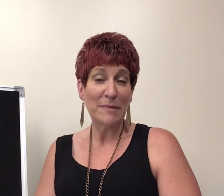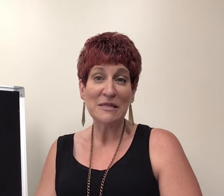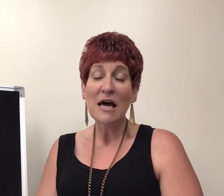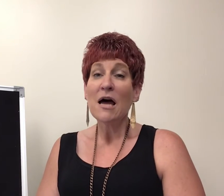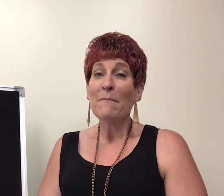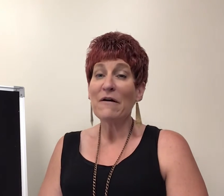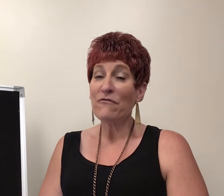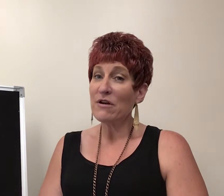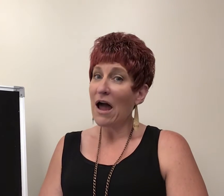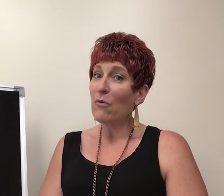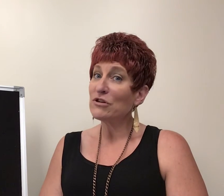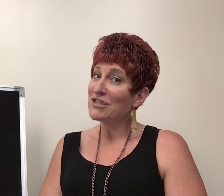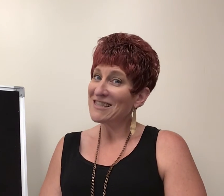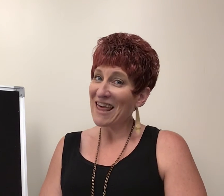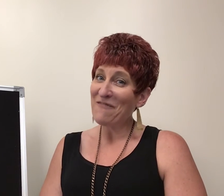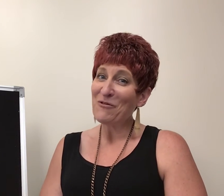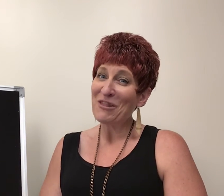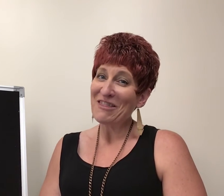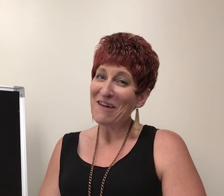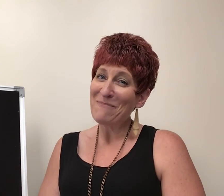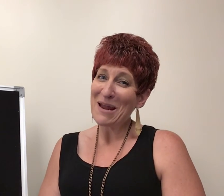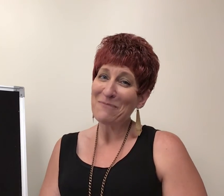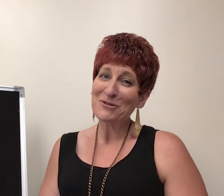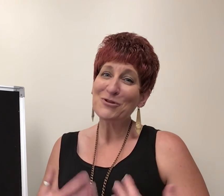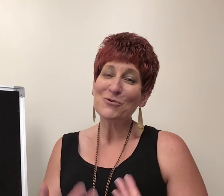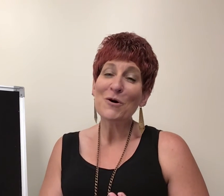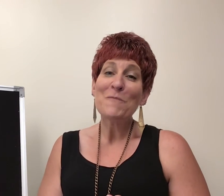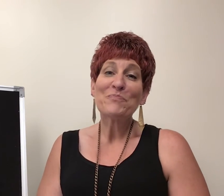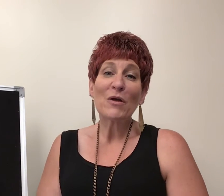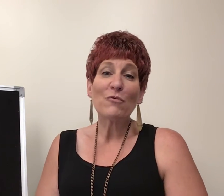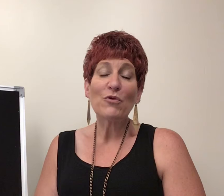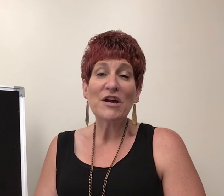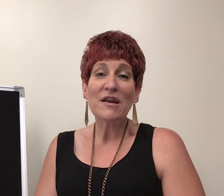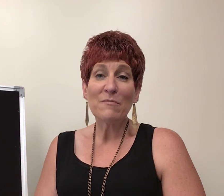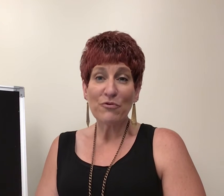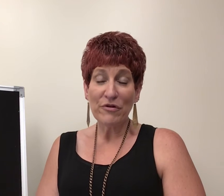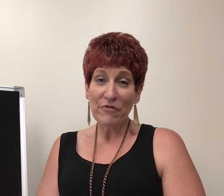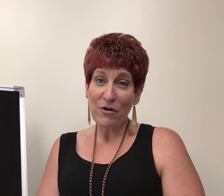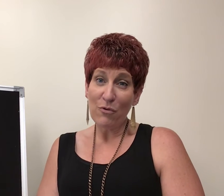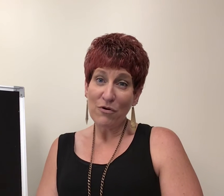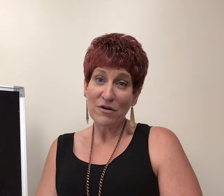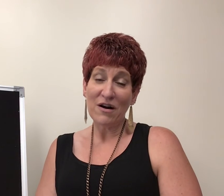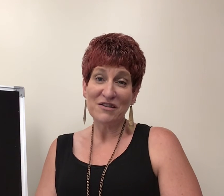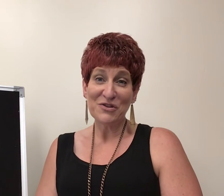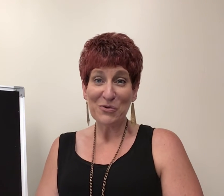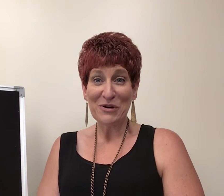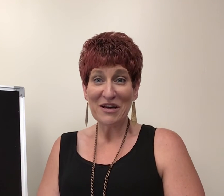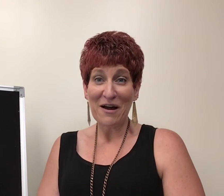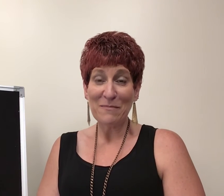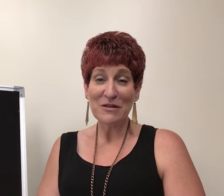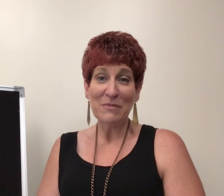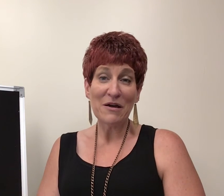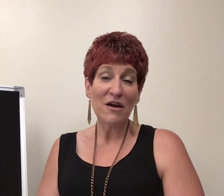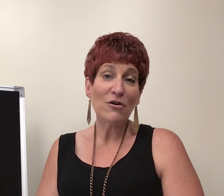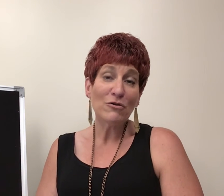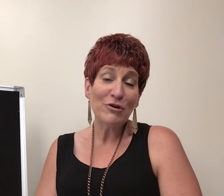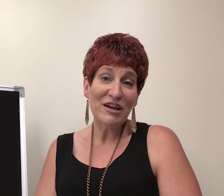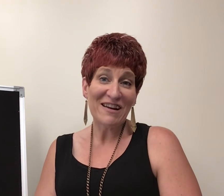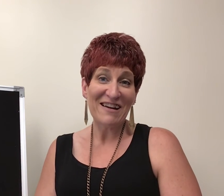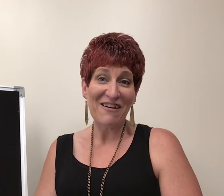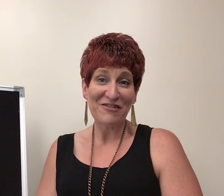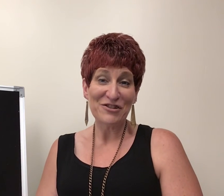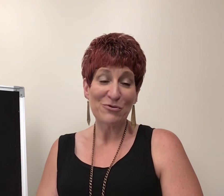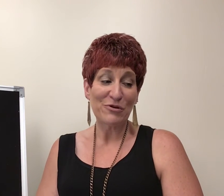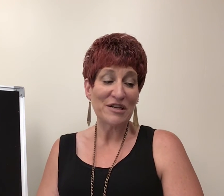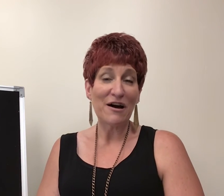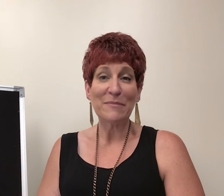story times. But for now, we're just thankful that they've been able to read and pre-record a story time to be included